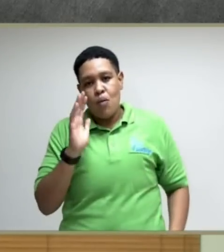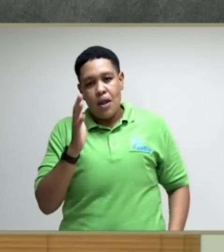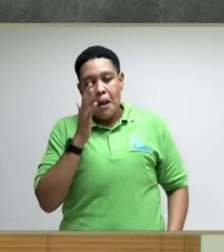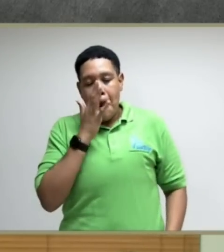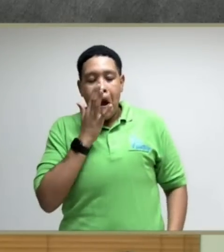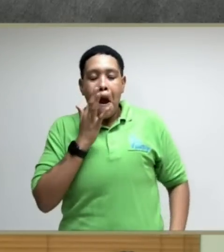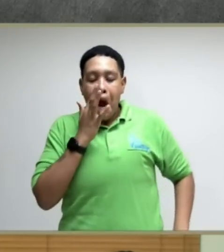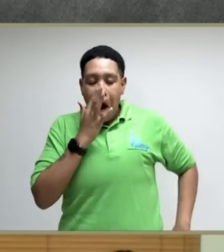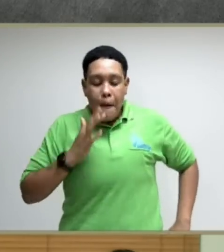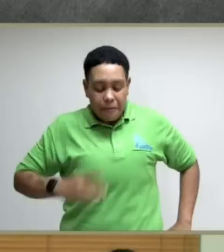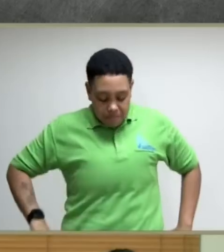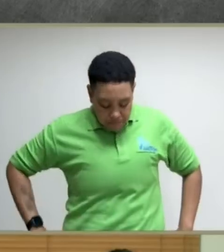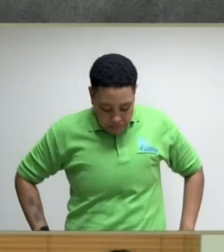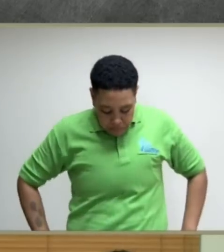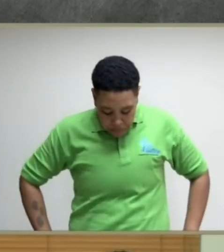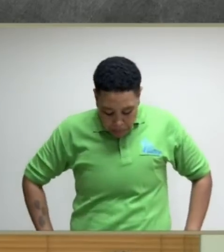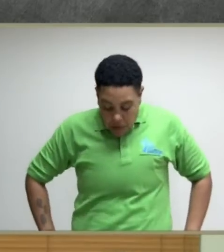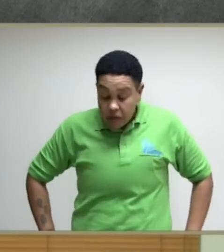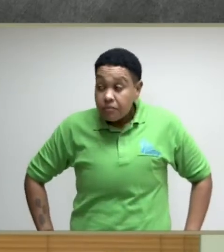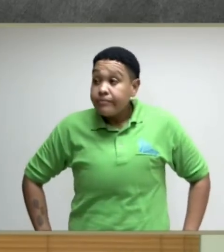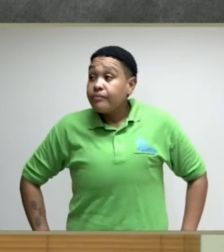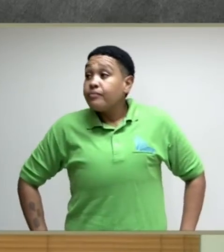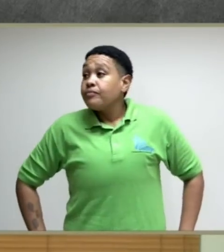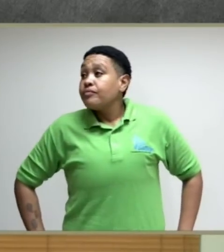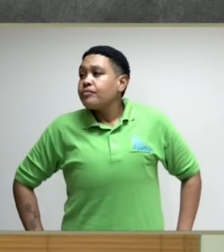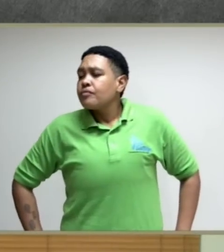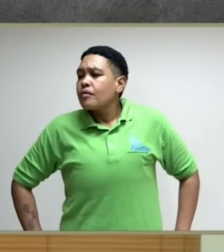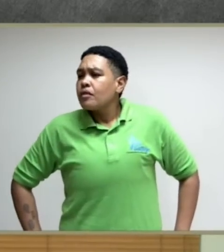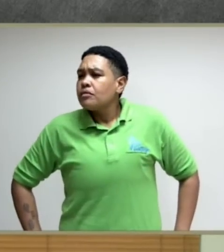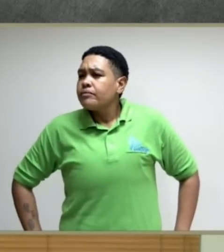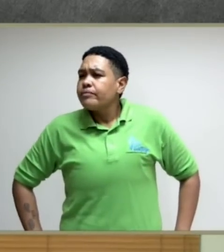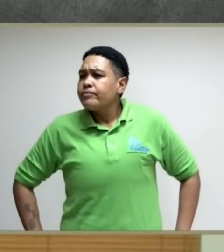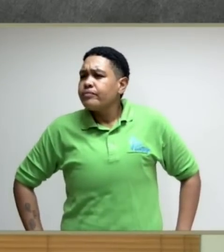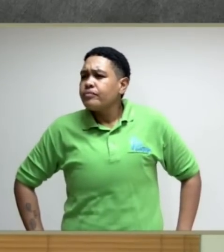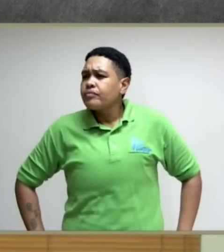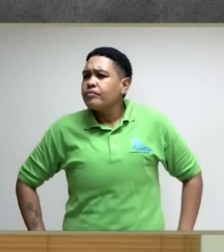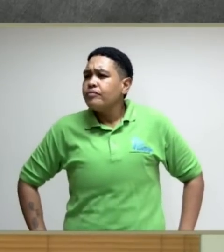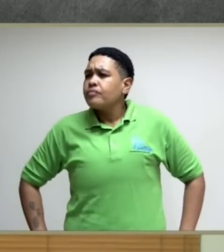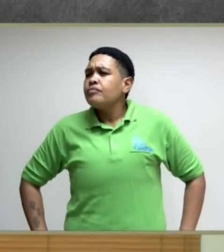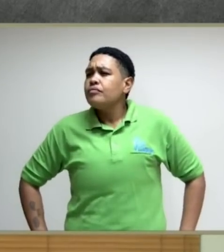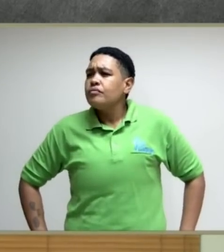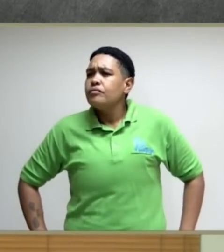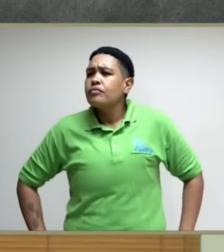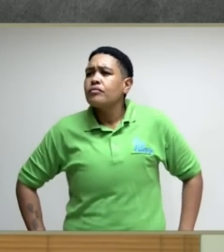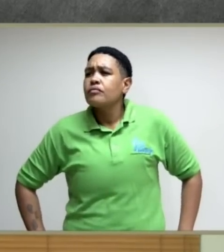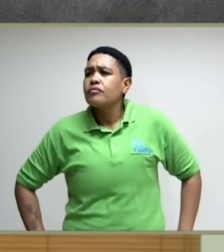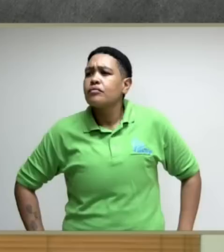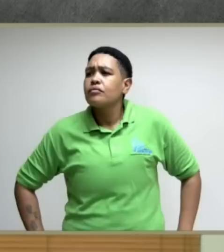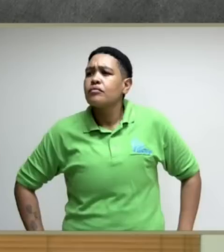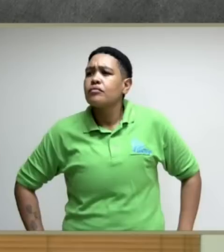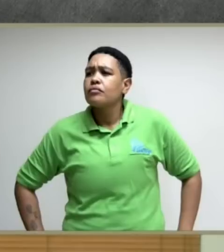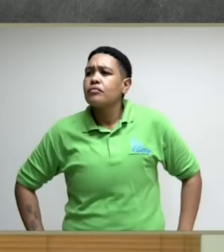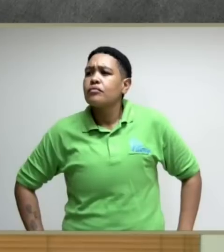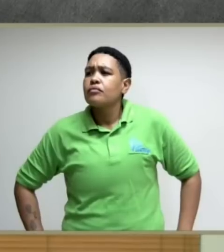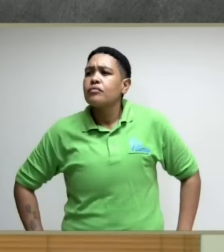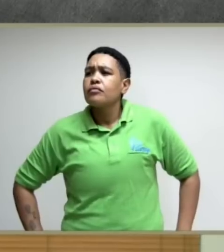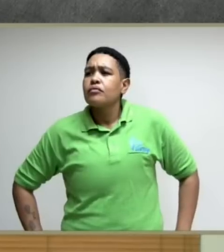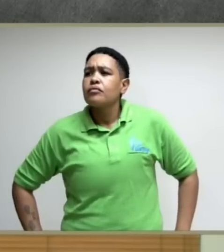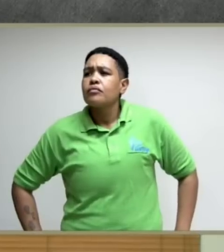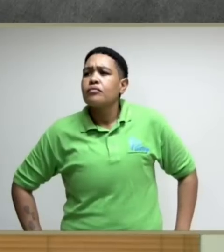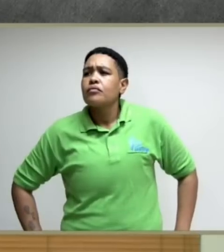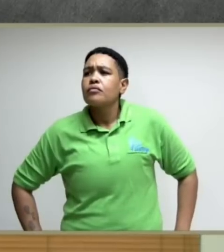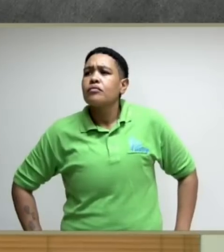When we look at the vaccination coverage by parish, the vaccination overall, we